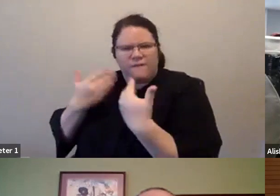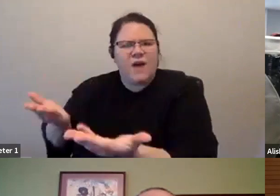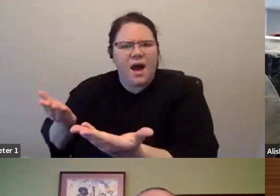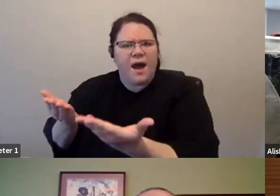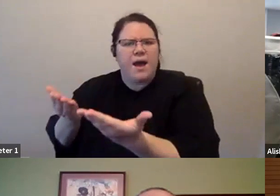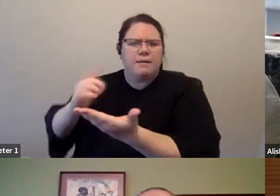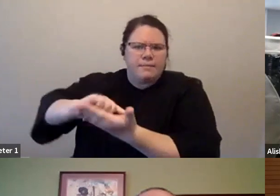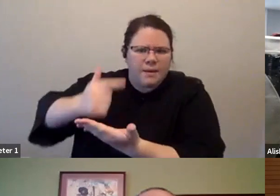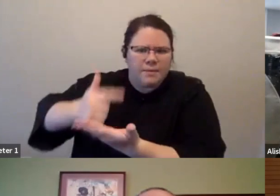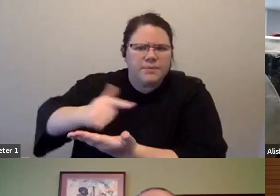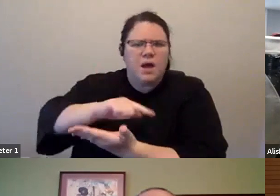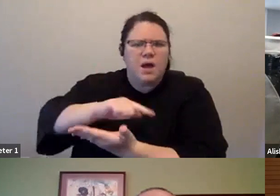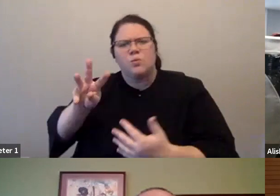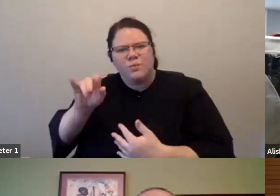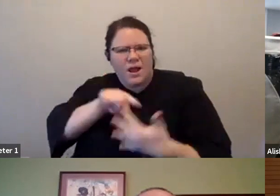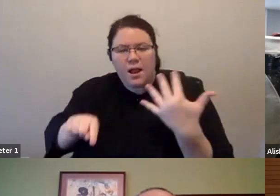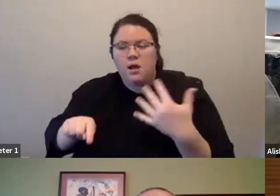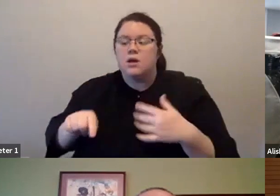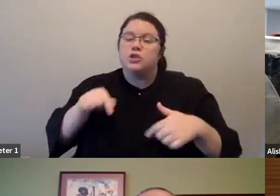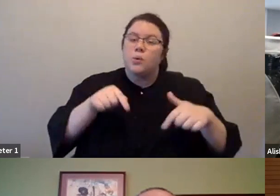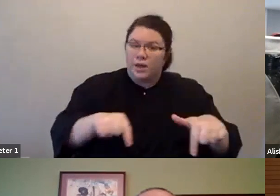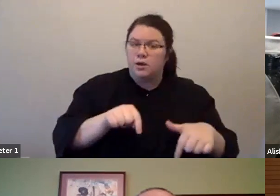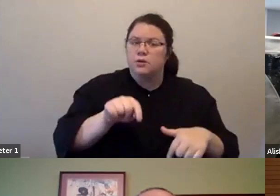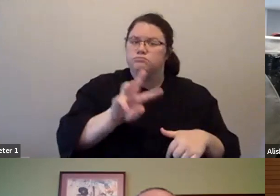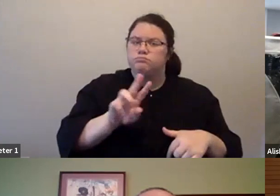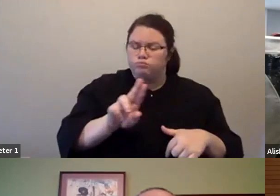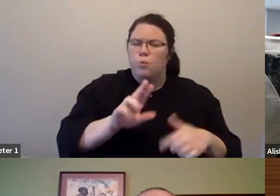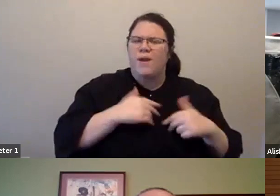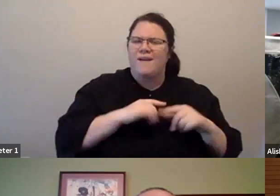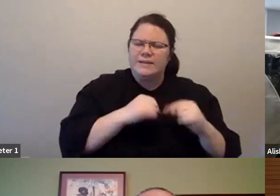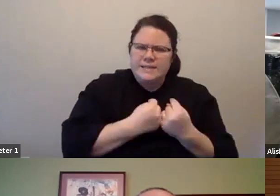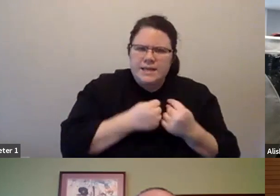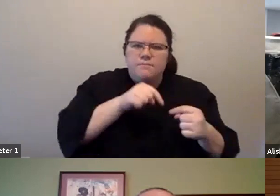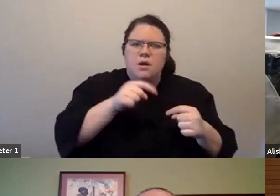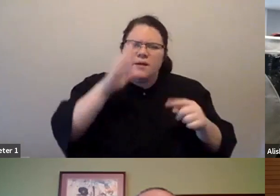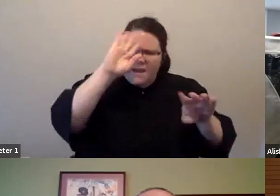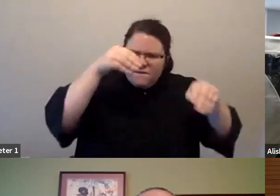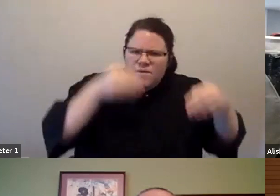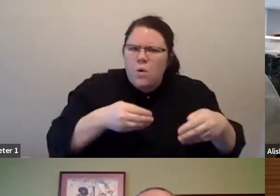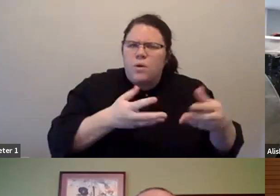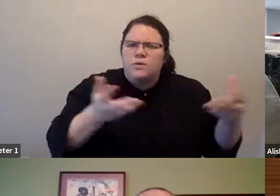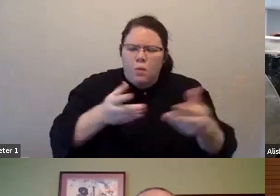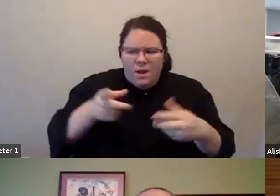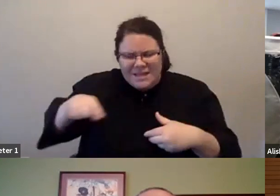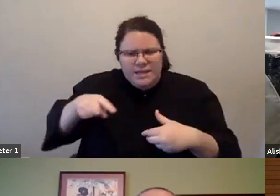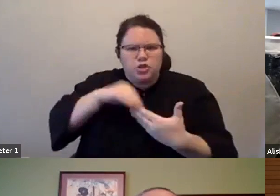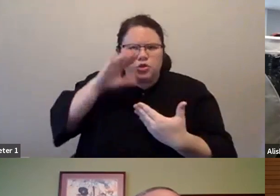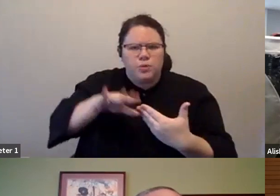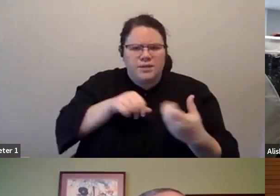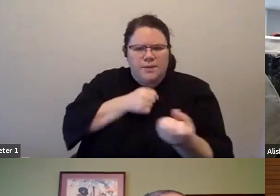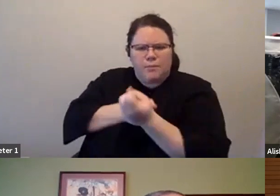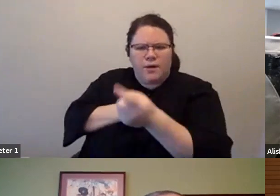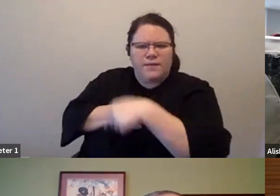wonderful team that also focuses primarily on supporting those students. And so they were a part